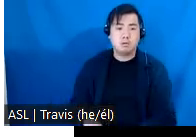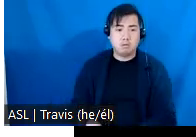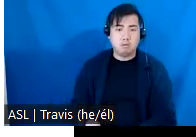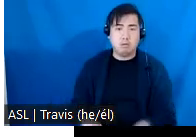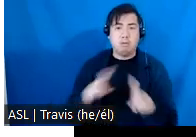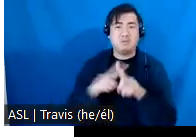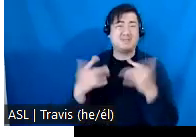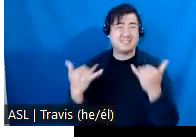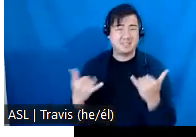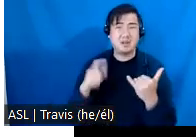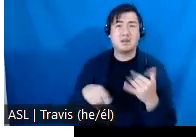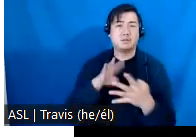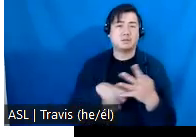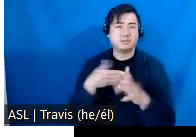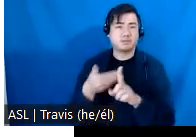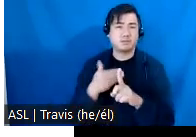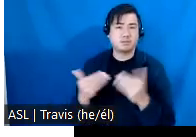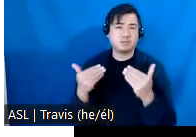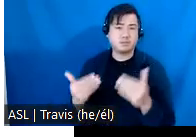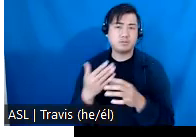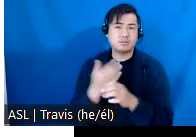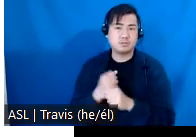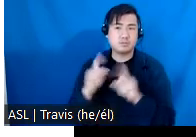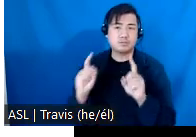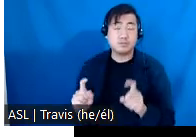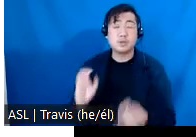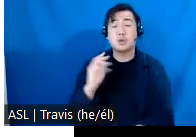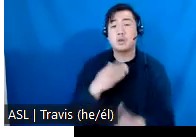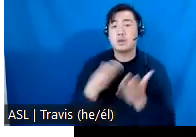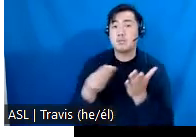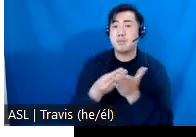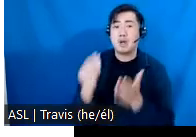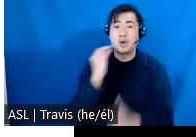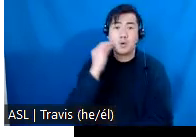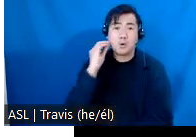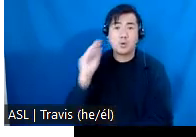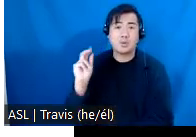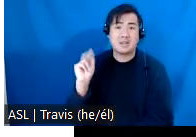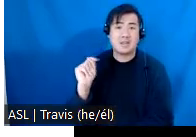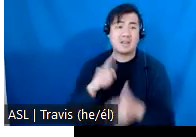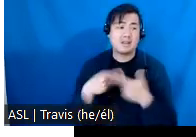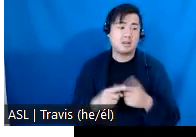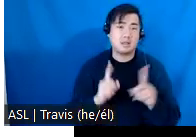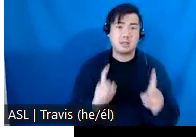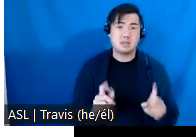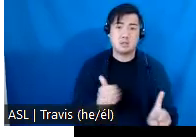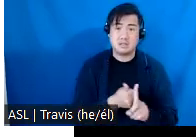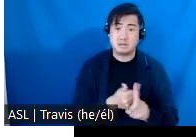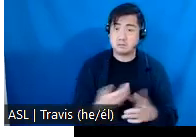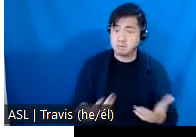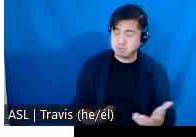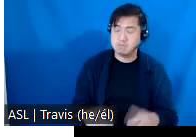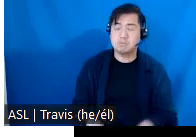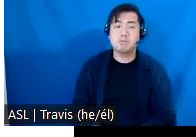appointment only. Or you can do, those at-home COVID tests that you have to get your results that way. And this begs